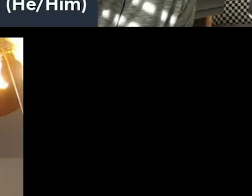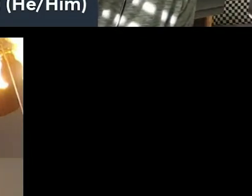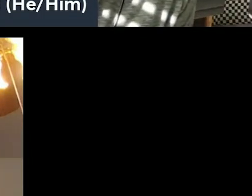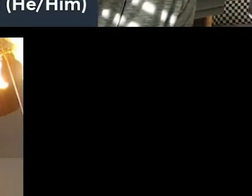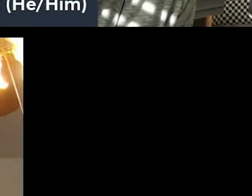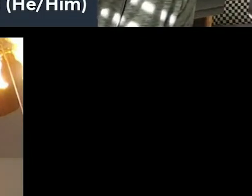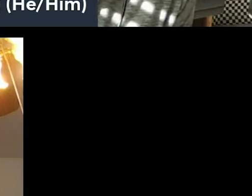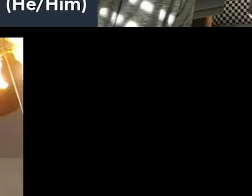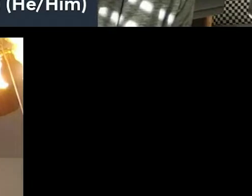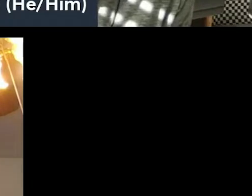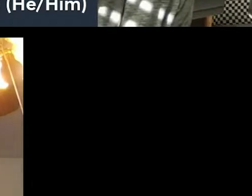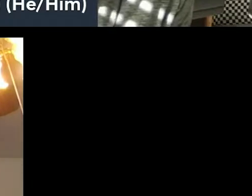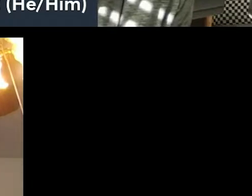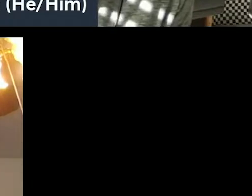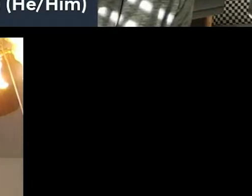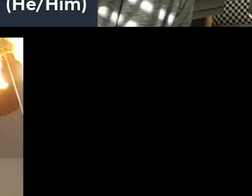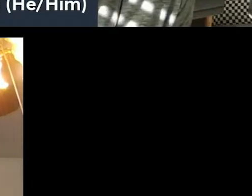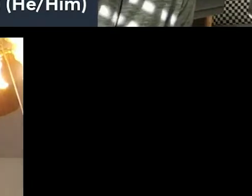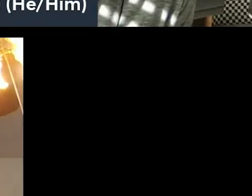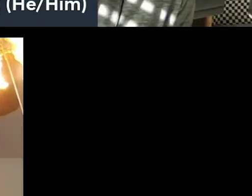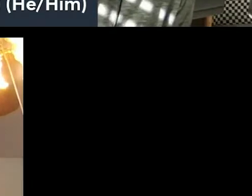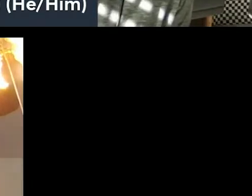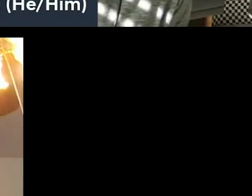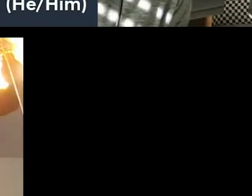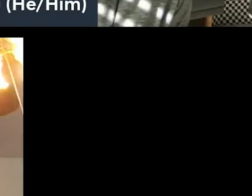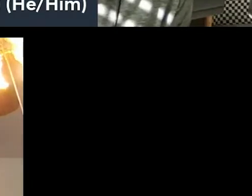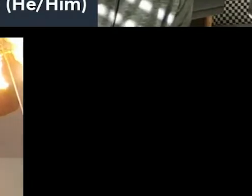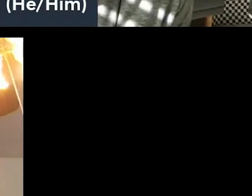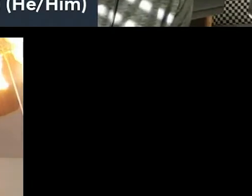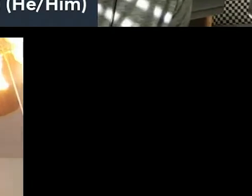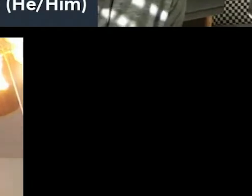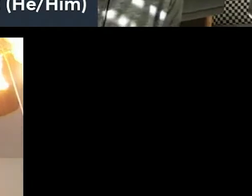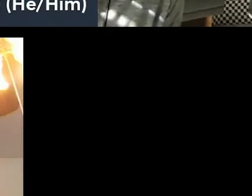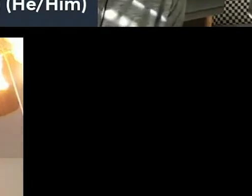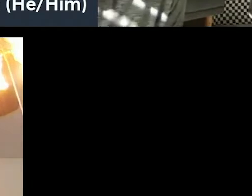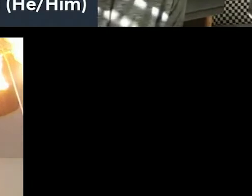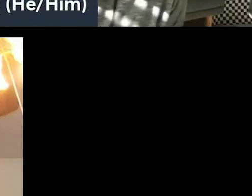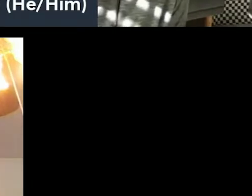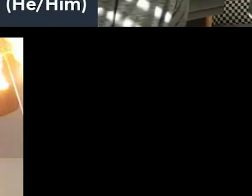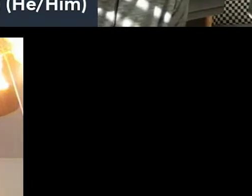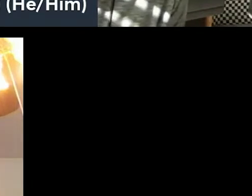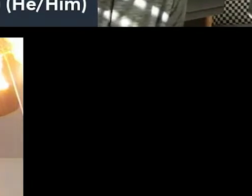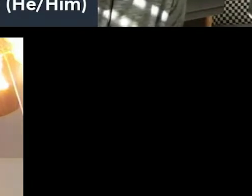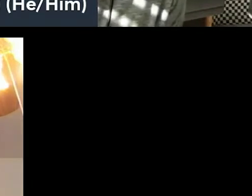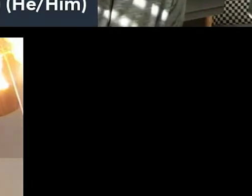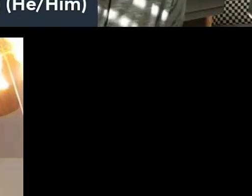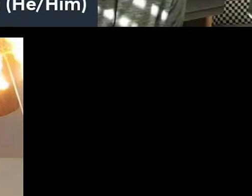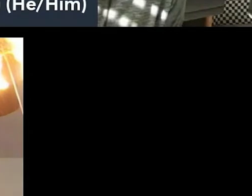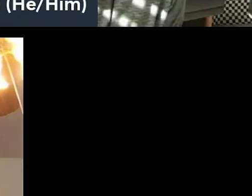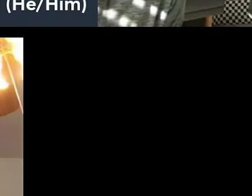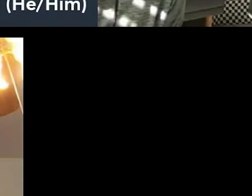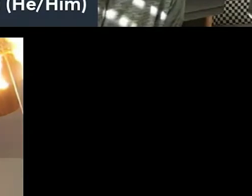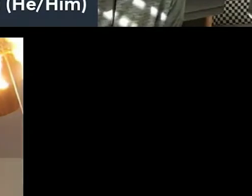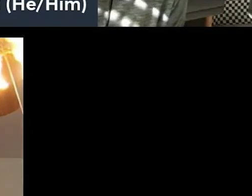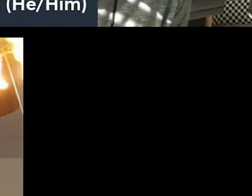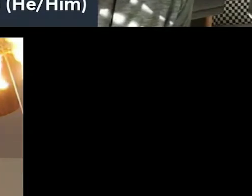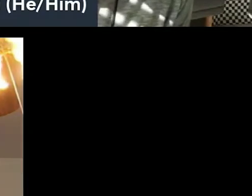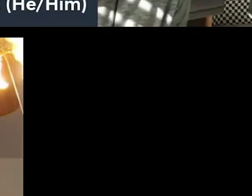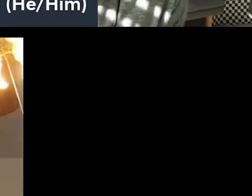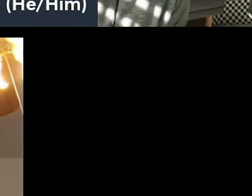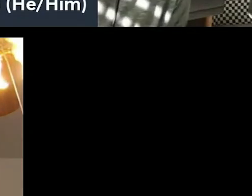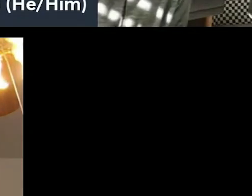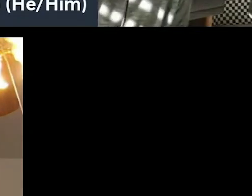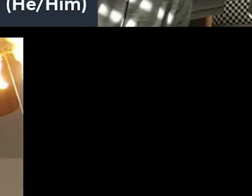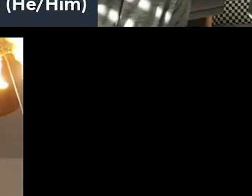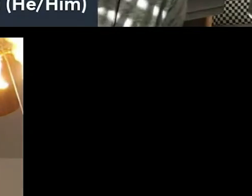released. Oh, so Norm, what changes have been made to the typical experience in the Visual Studio?